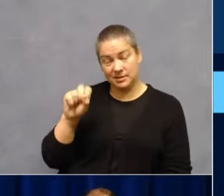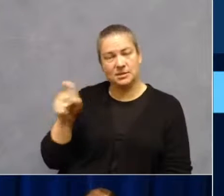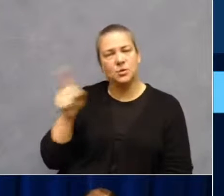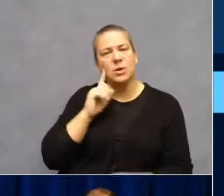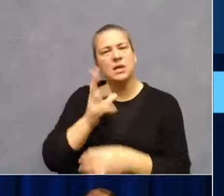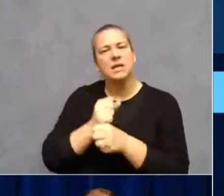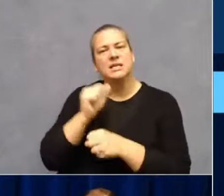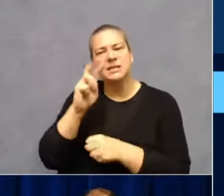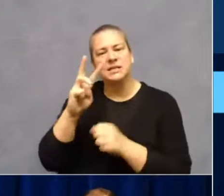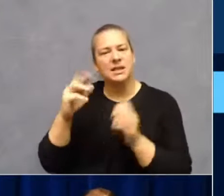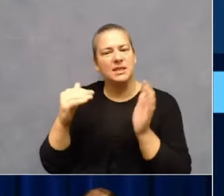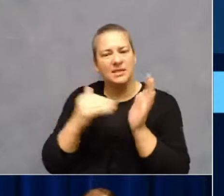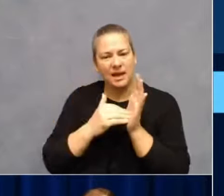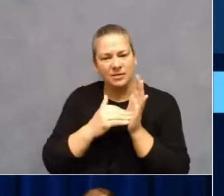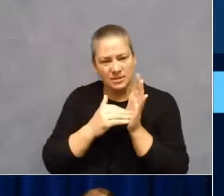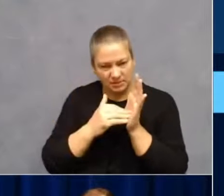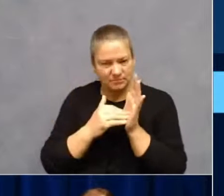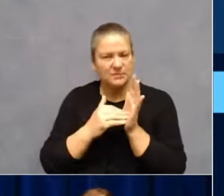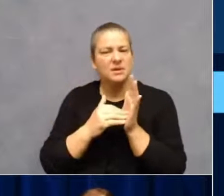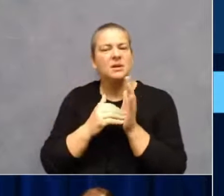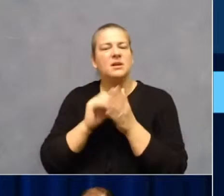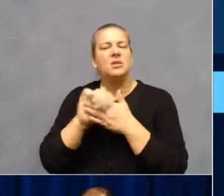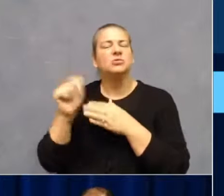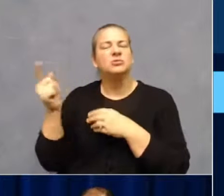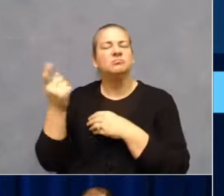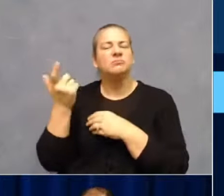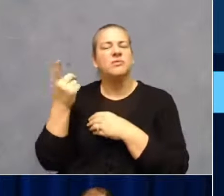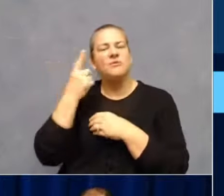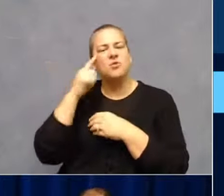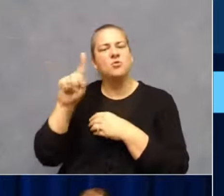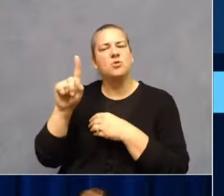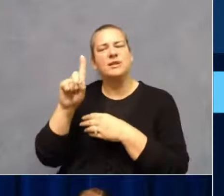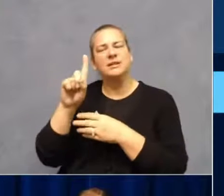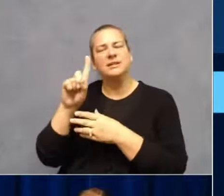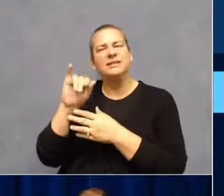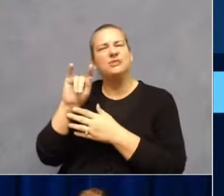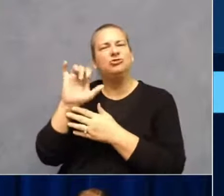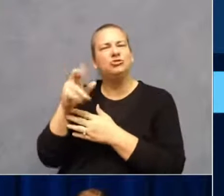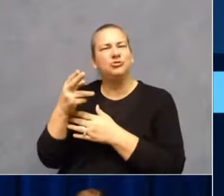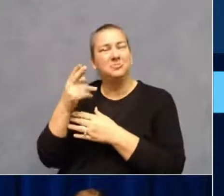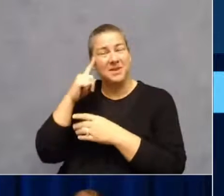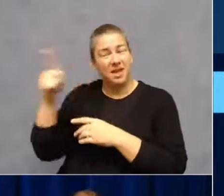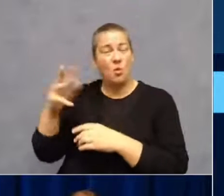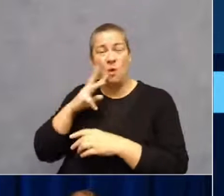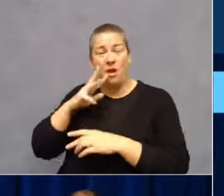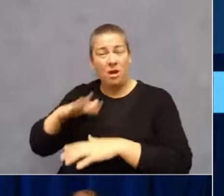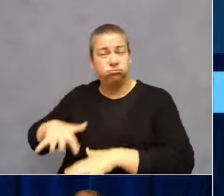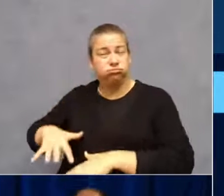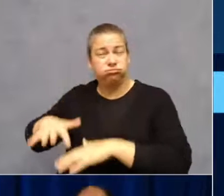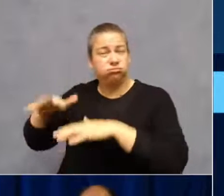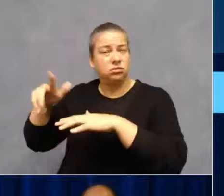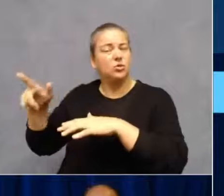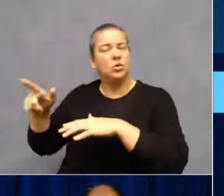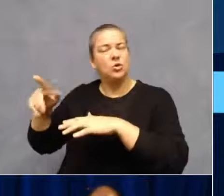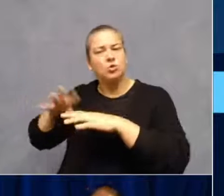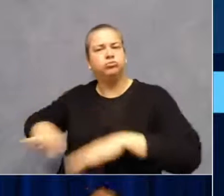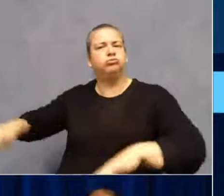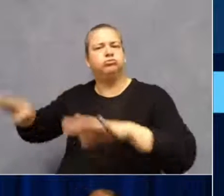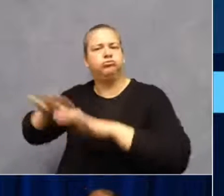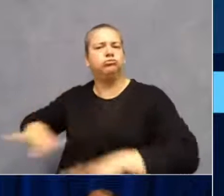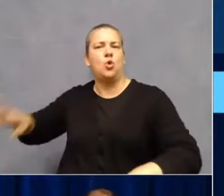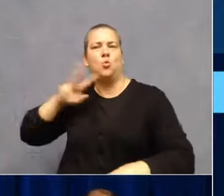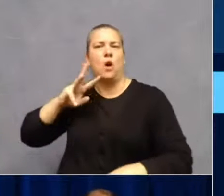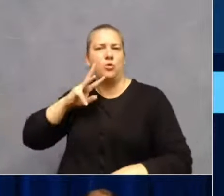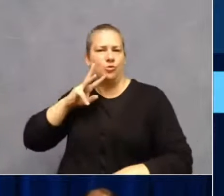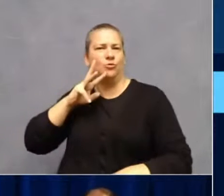$16,370 for its single project of drainage ditching work on Shop Street. Nelson County